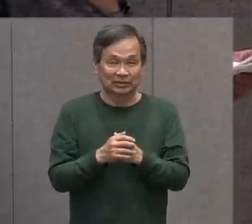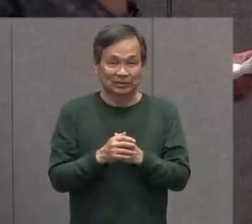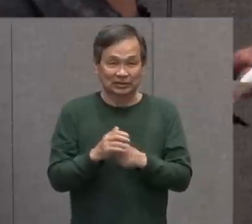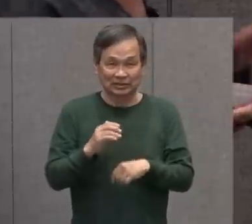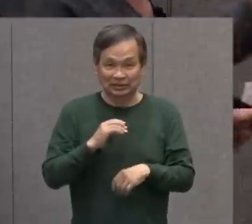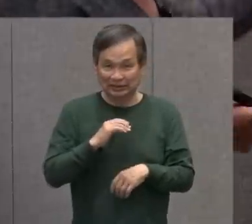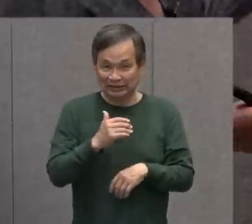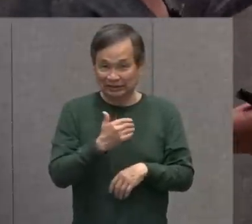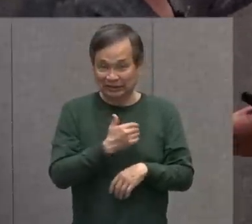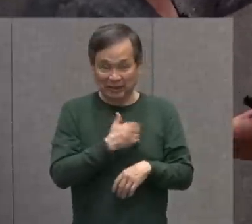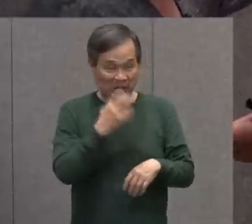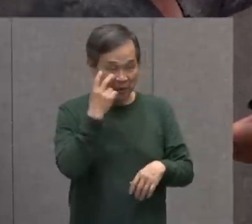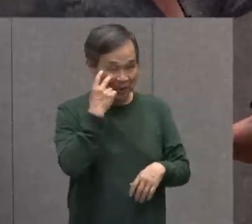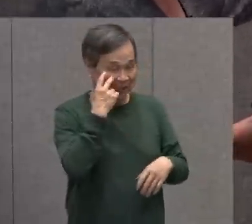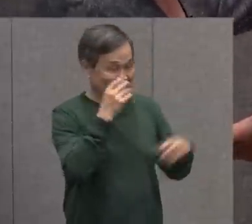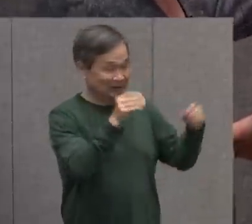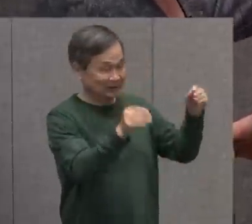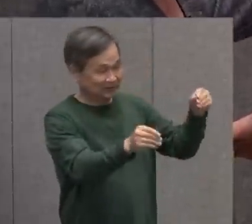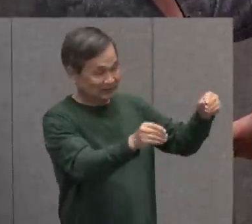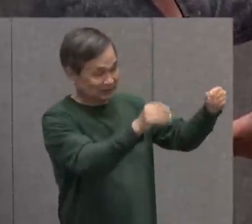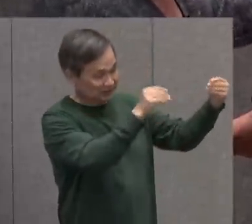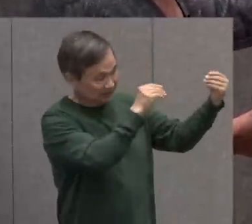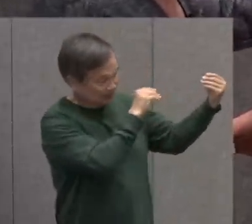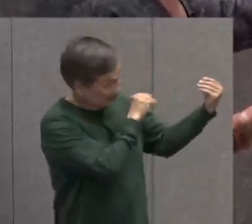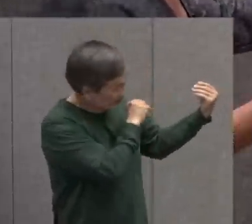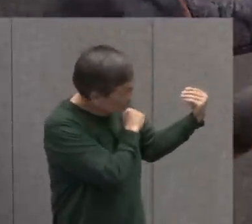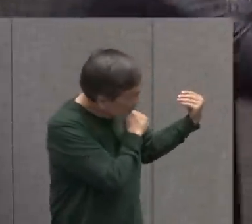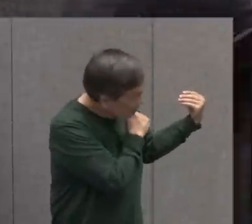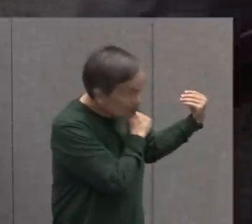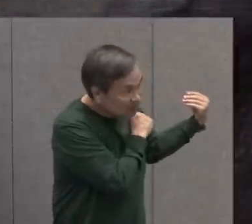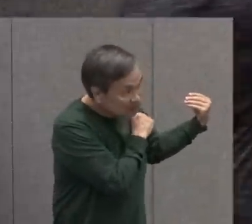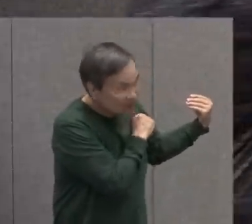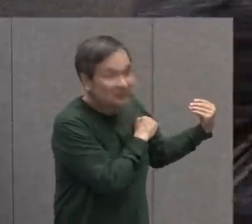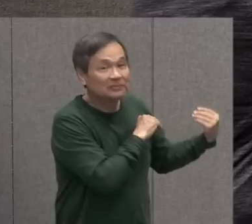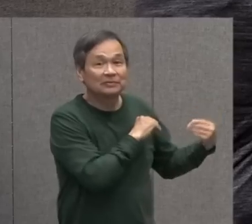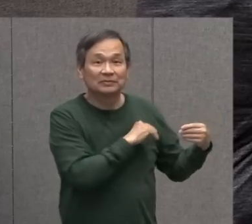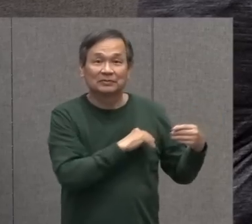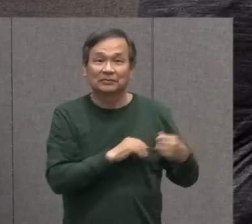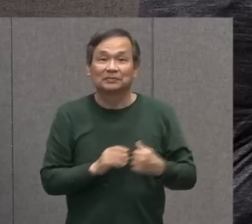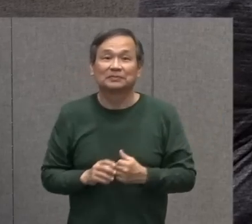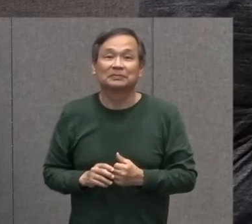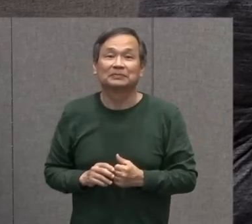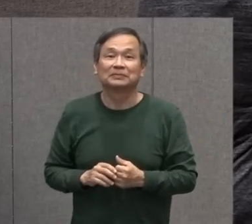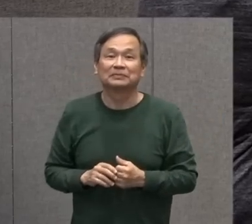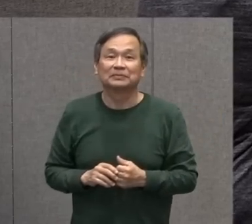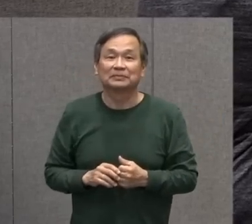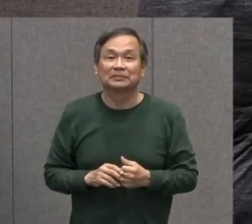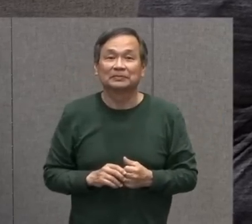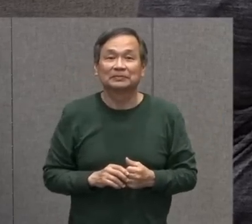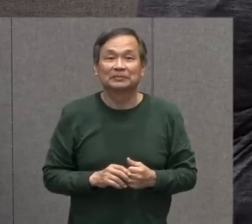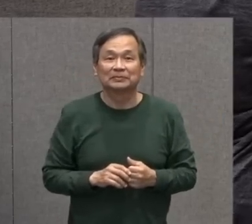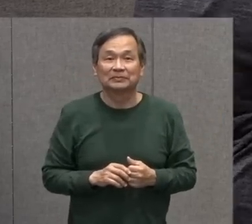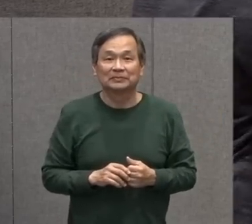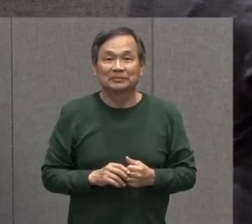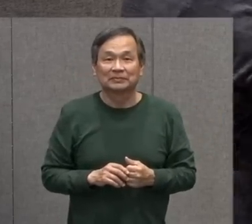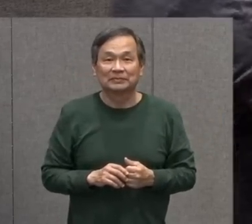our, let's see, what did we get to make our four?